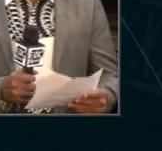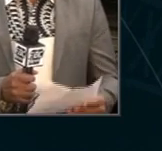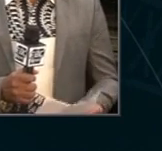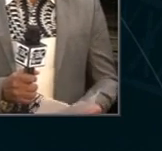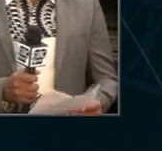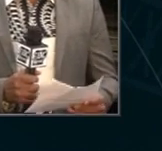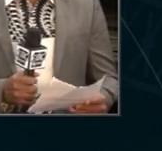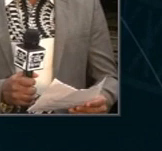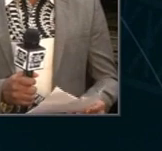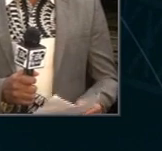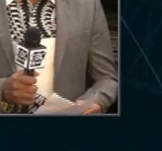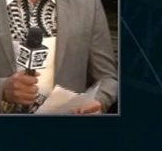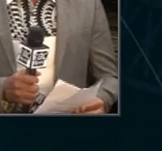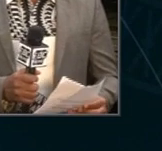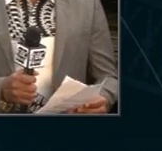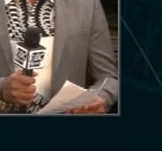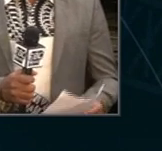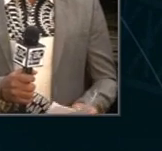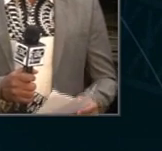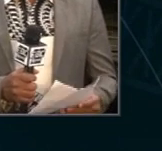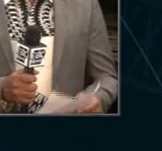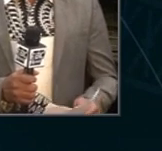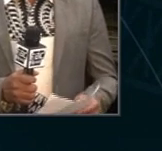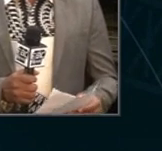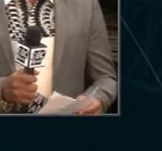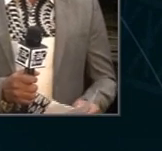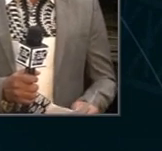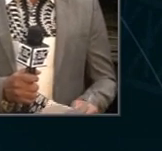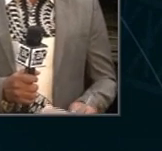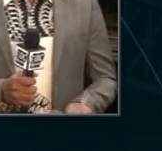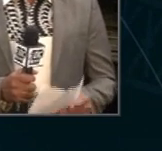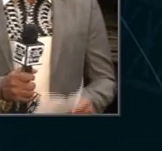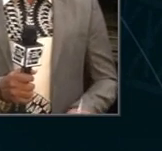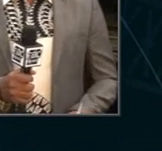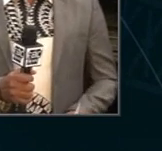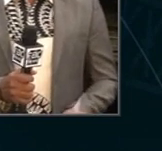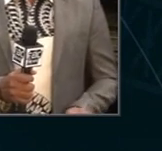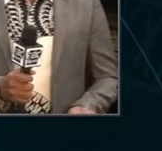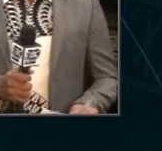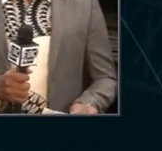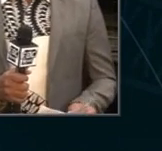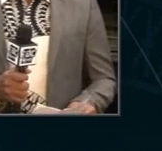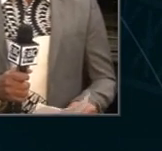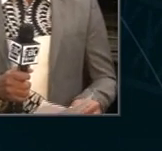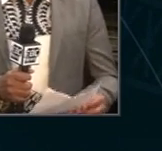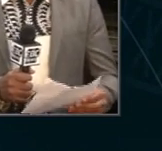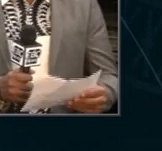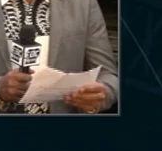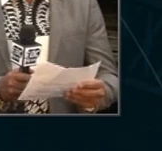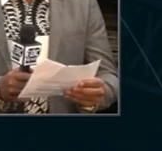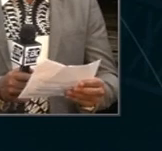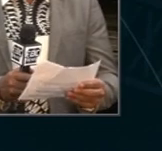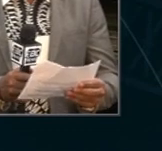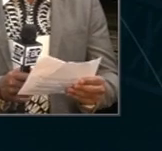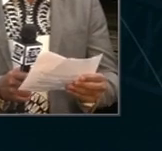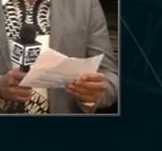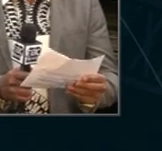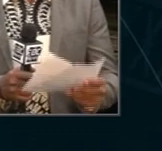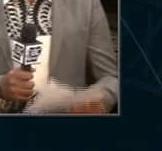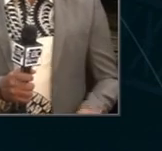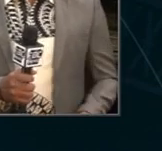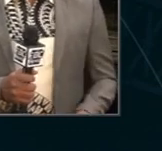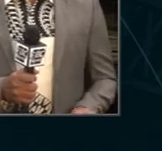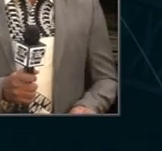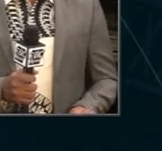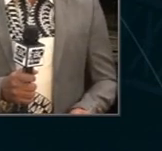trained on how to better respond to reports of domestic violence while working closely with the Fiji Women Crisis Center.